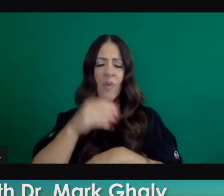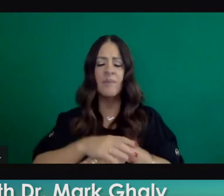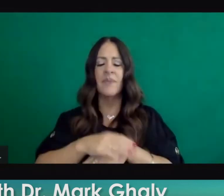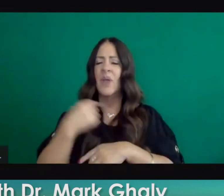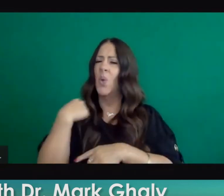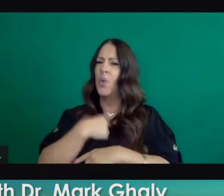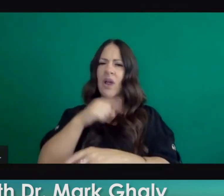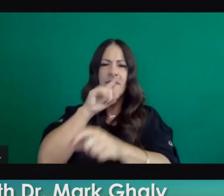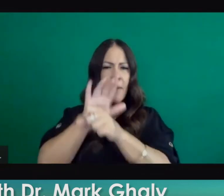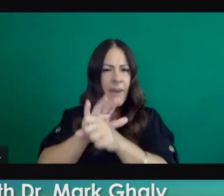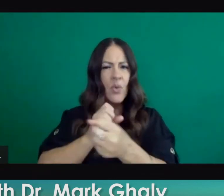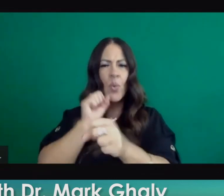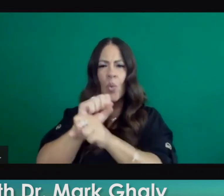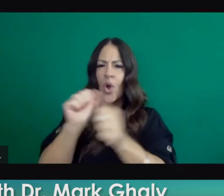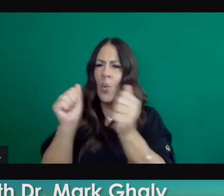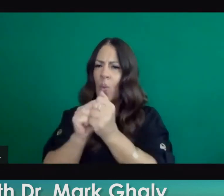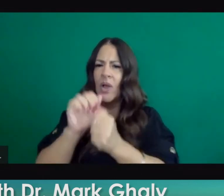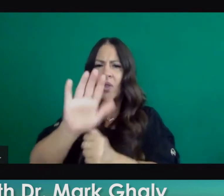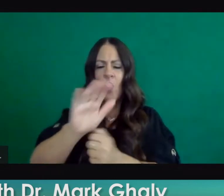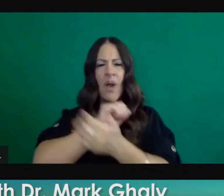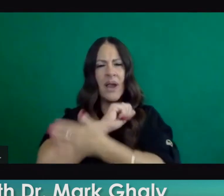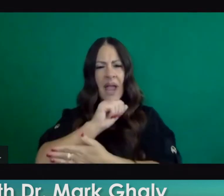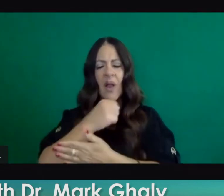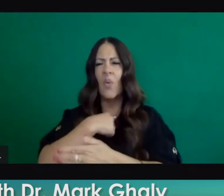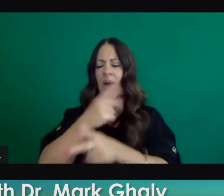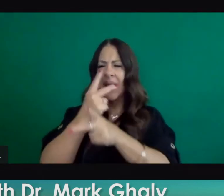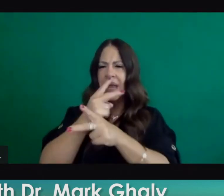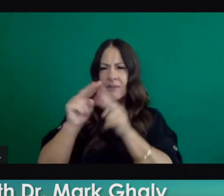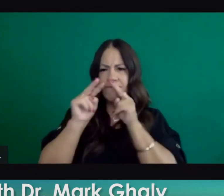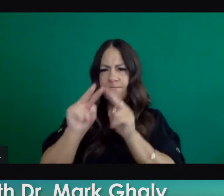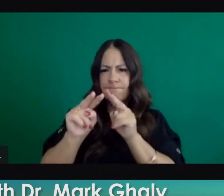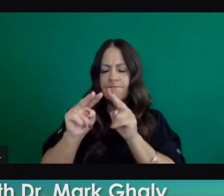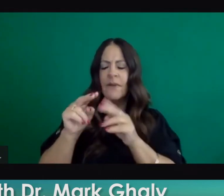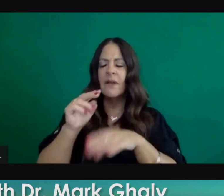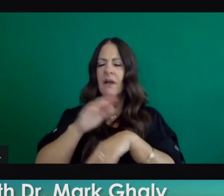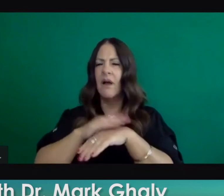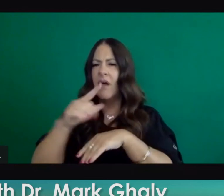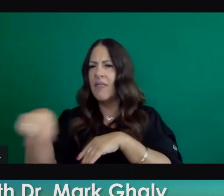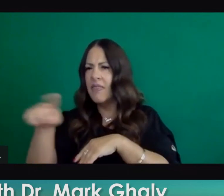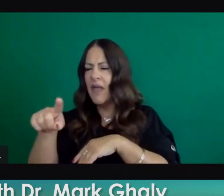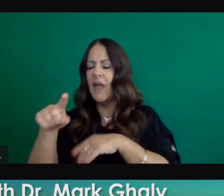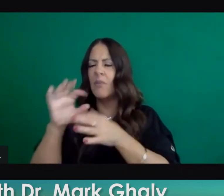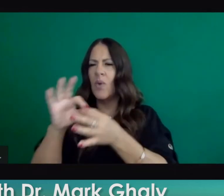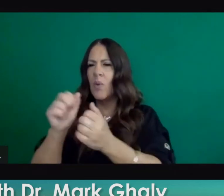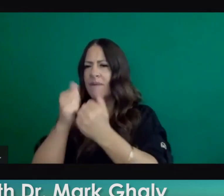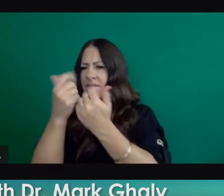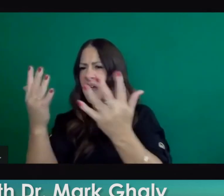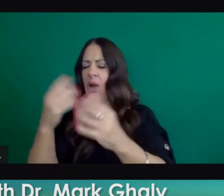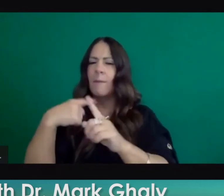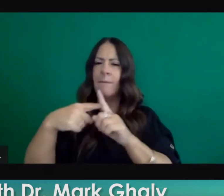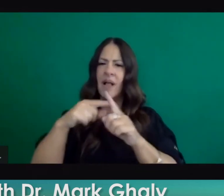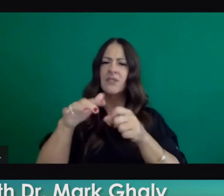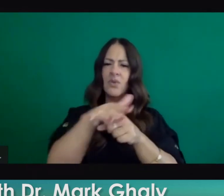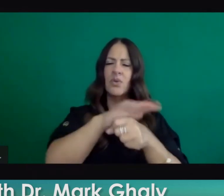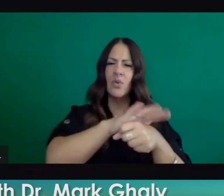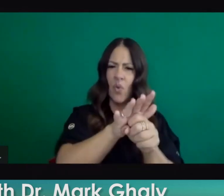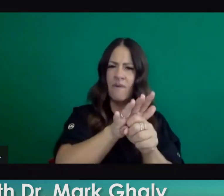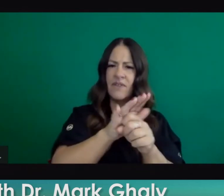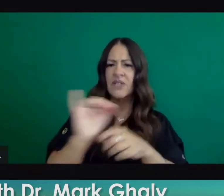to ensure that not only are we paying close attention to COVID, but all of these other impacts on our communities. And